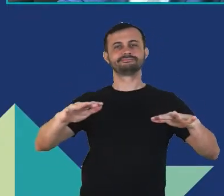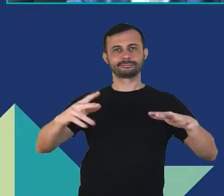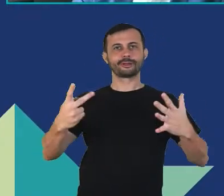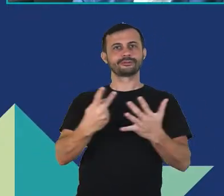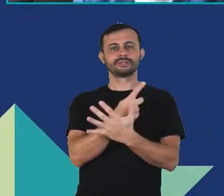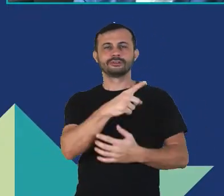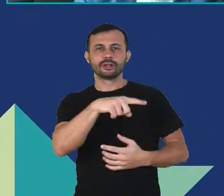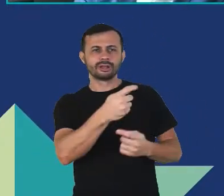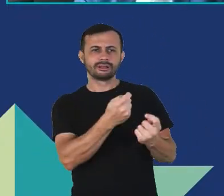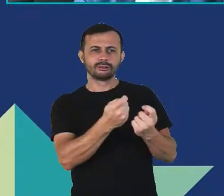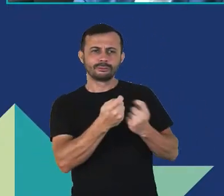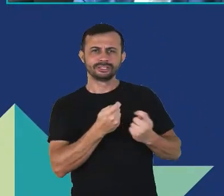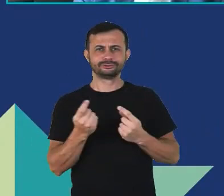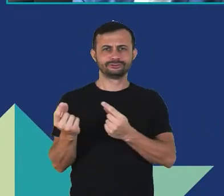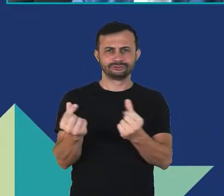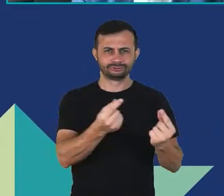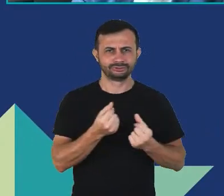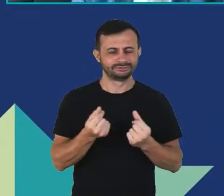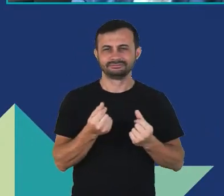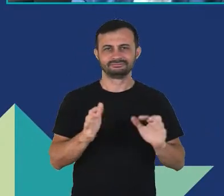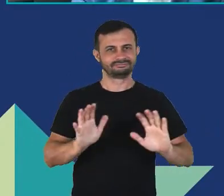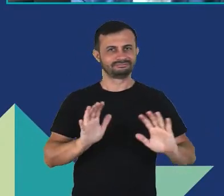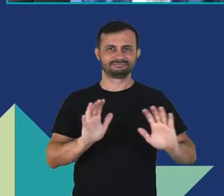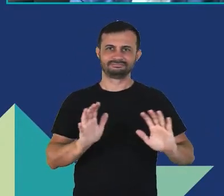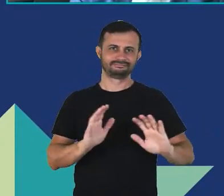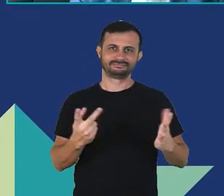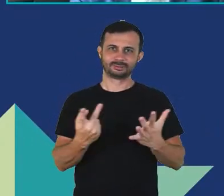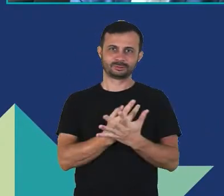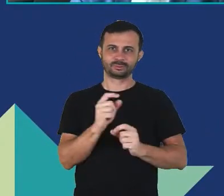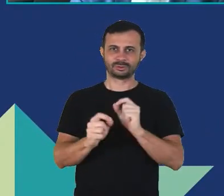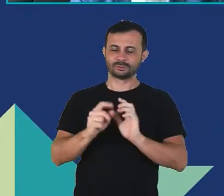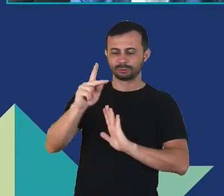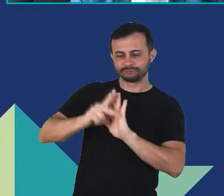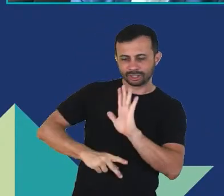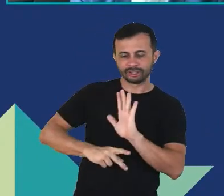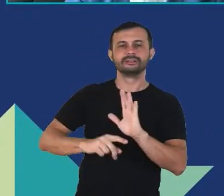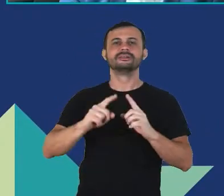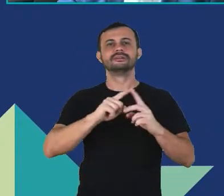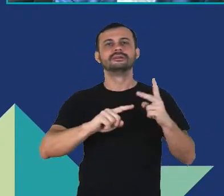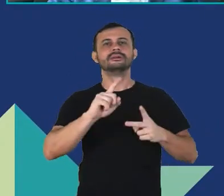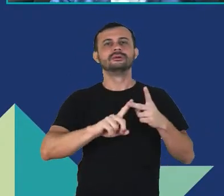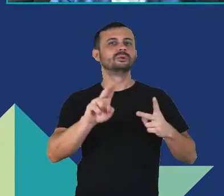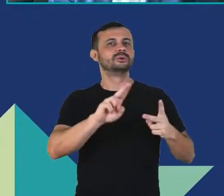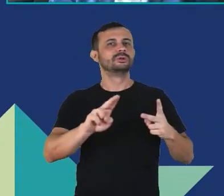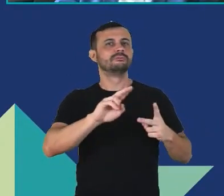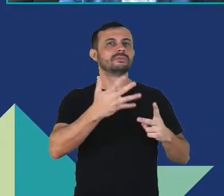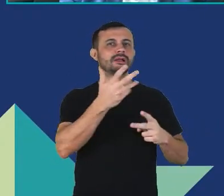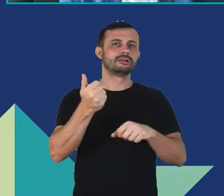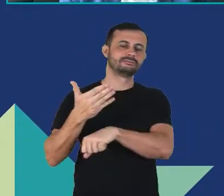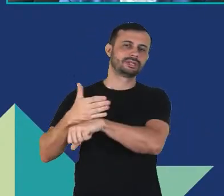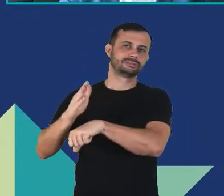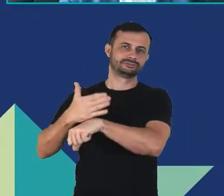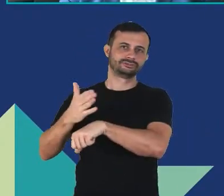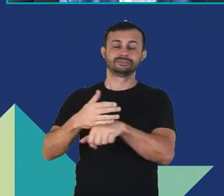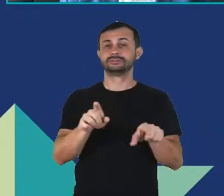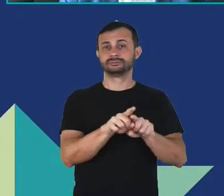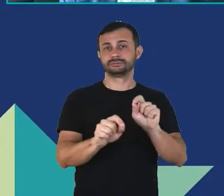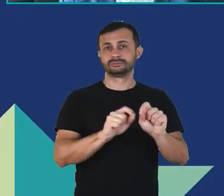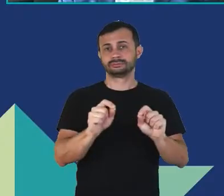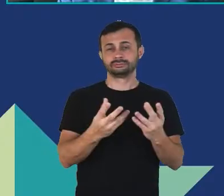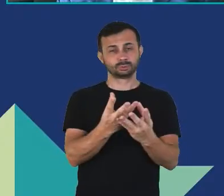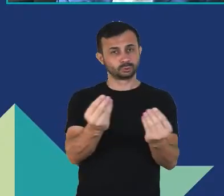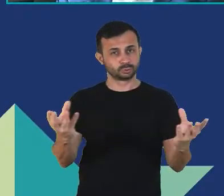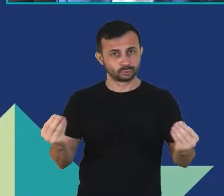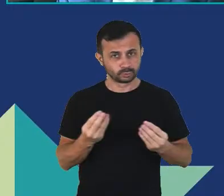Design criteria aligned with leading practices, and OMS operation, maintenance, and surveillance manuals always set up the